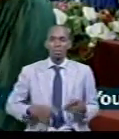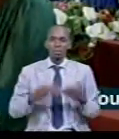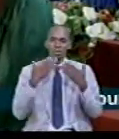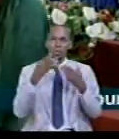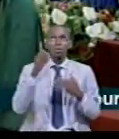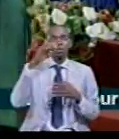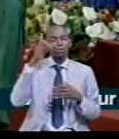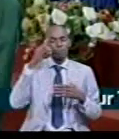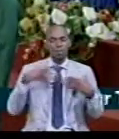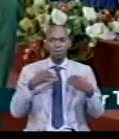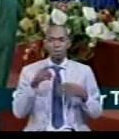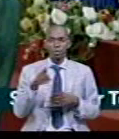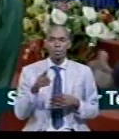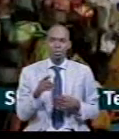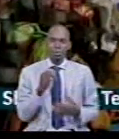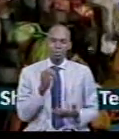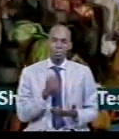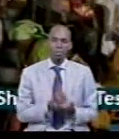me. Amen.